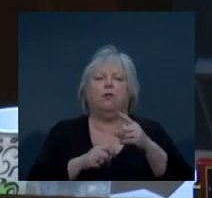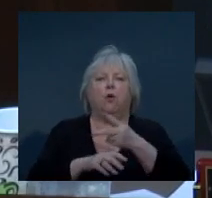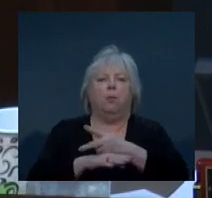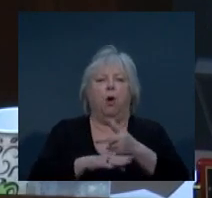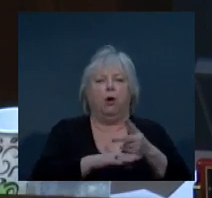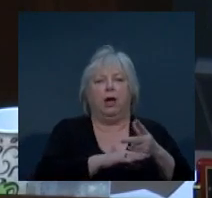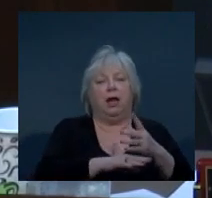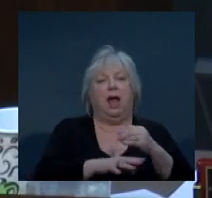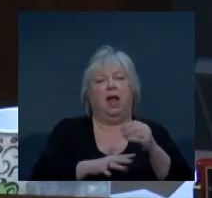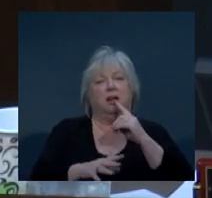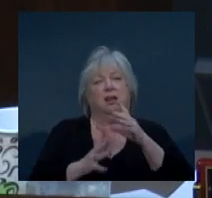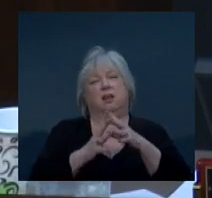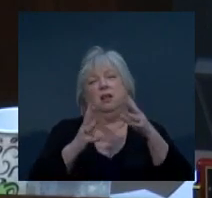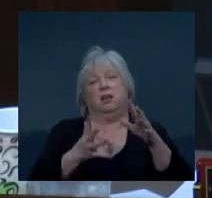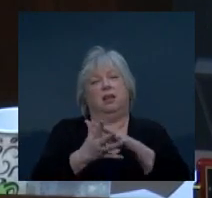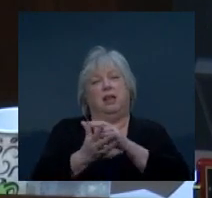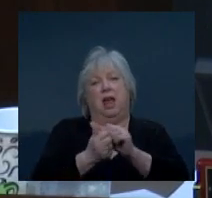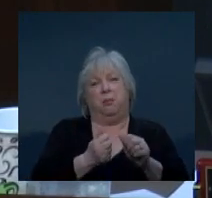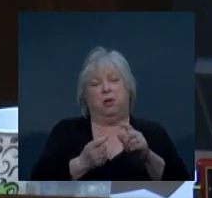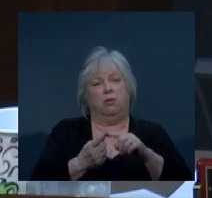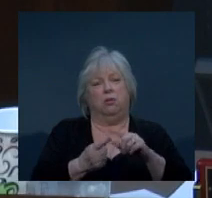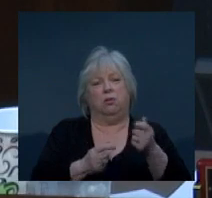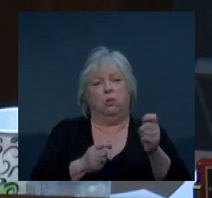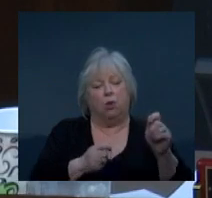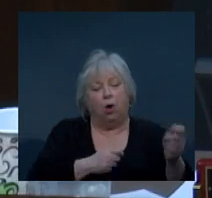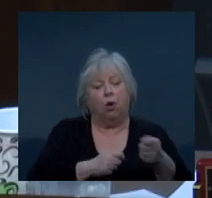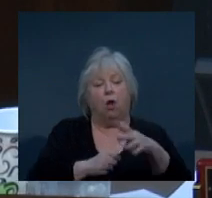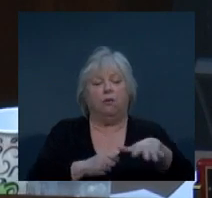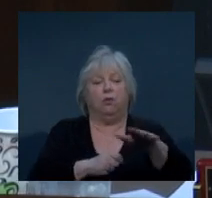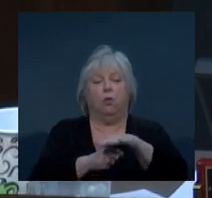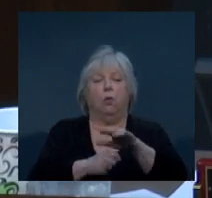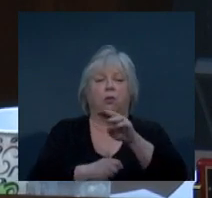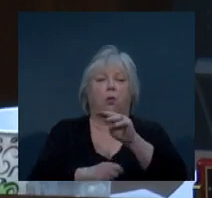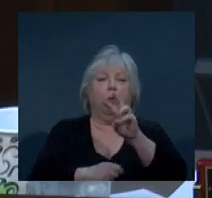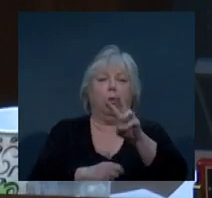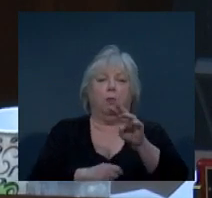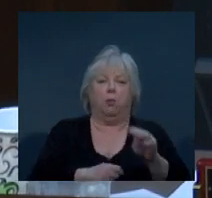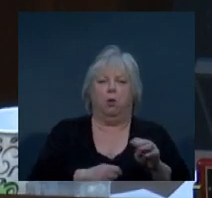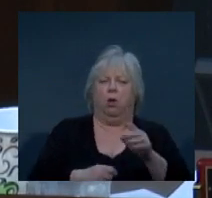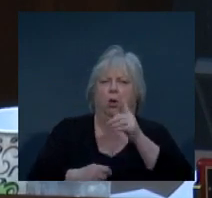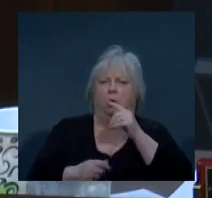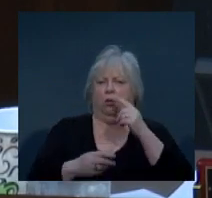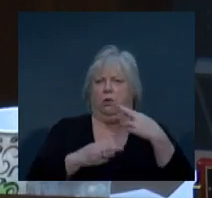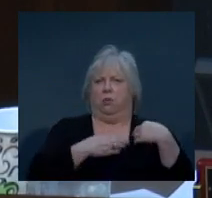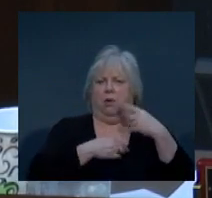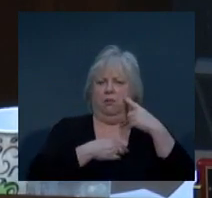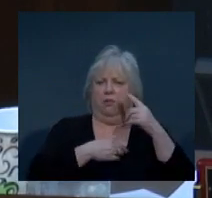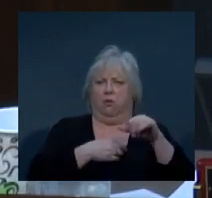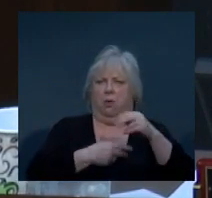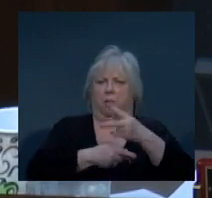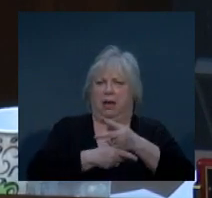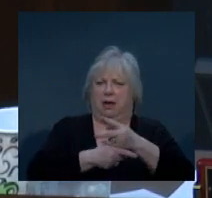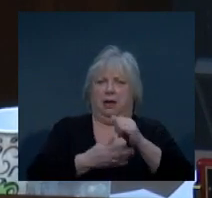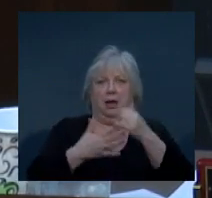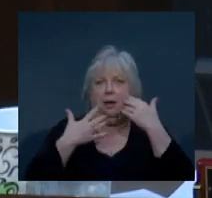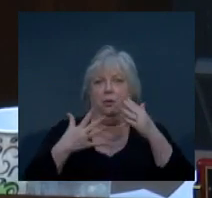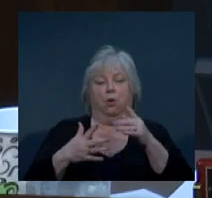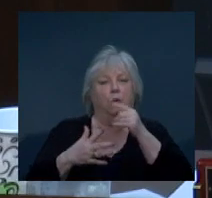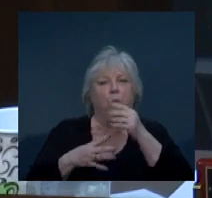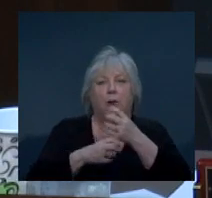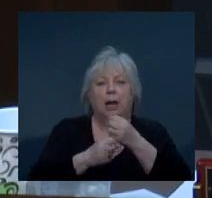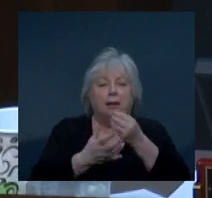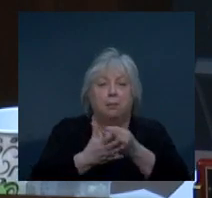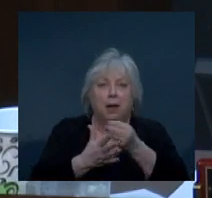amount of damage to the golf course at War Memorial. I don't know who's responsible for maintaining that, who gets the